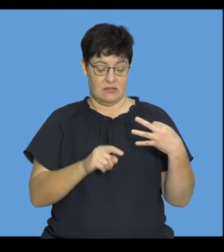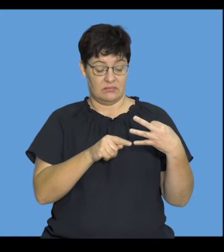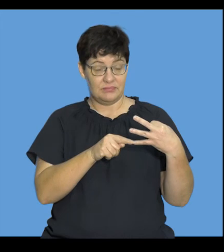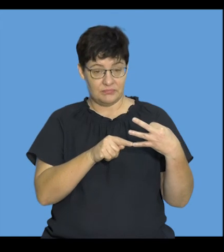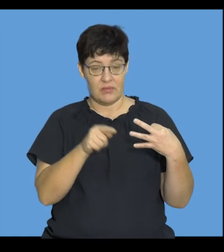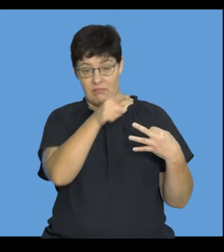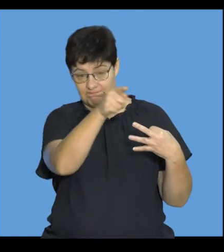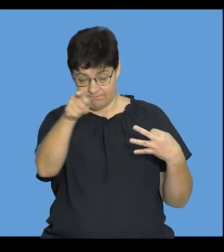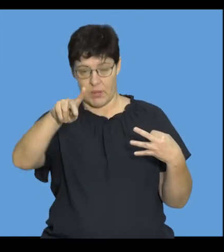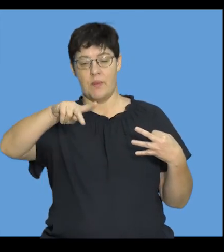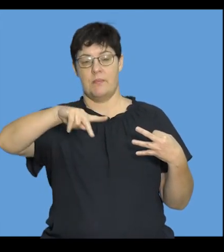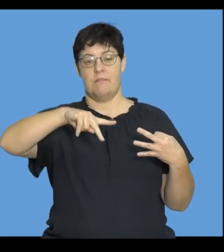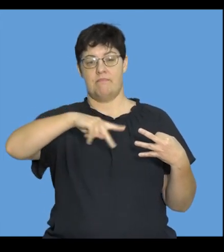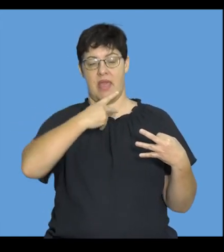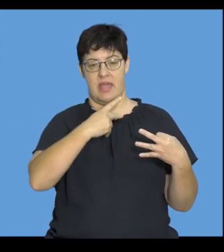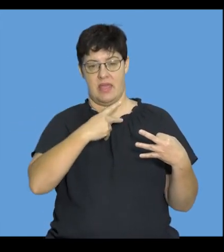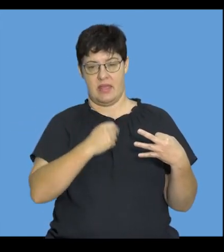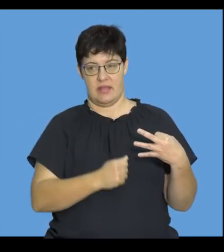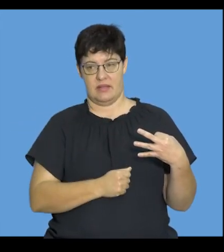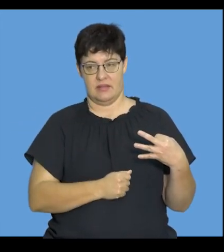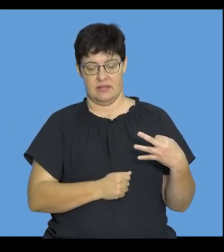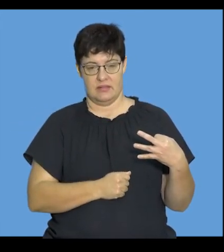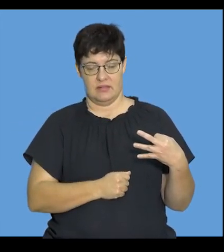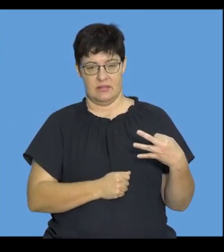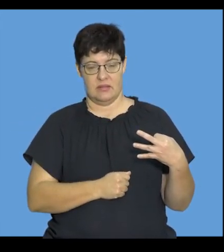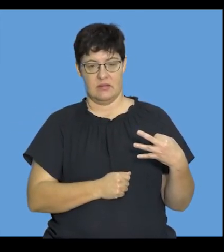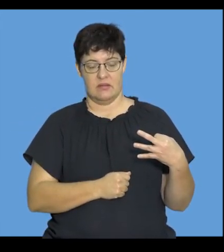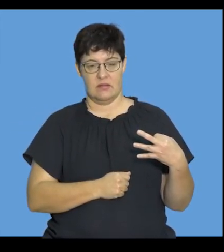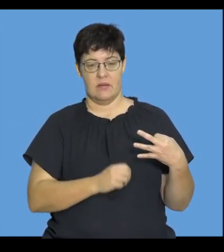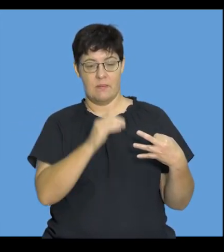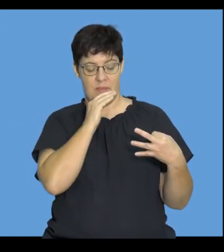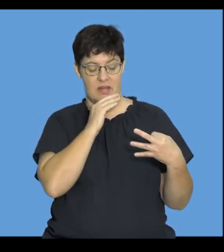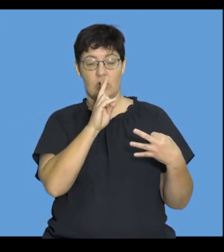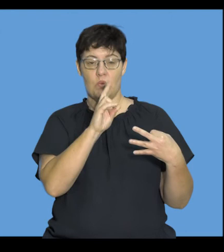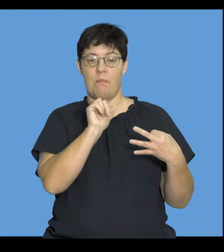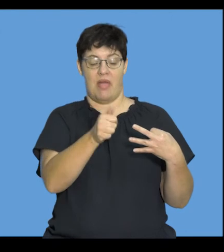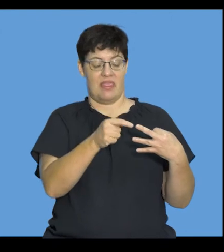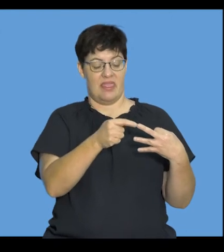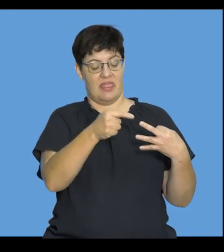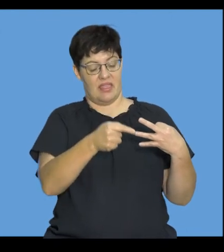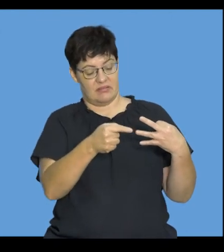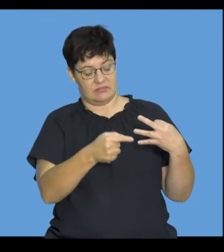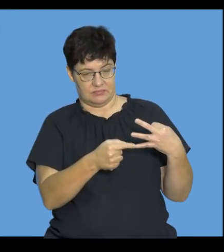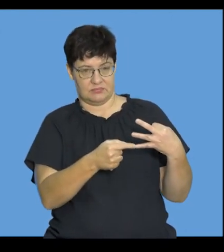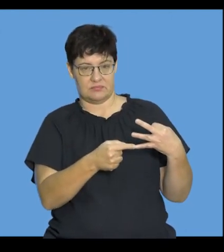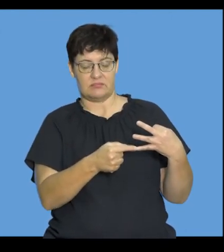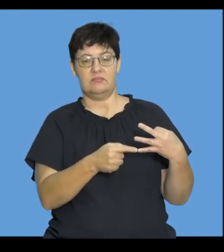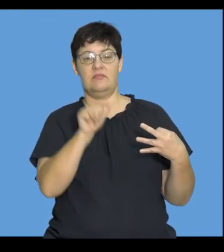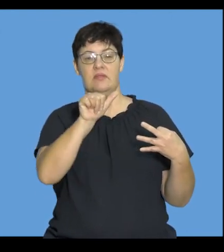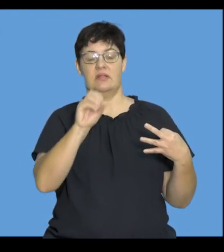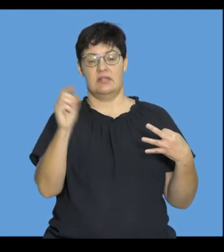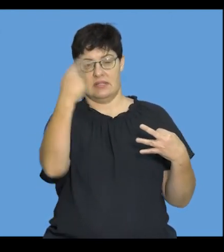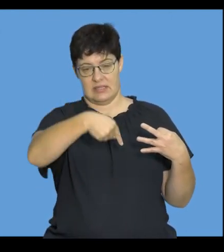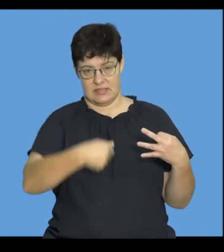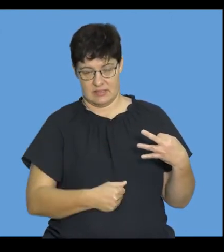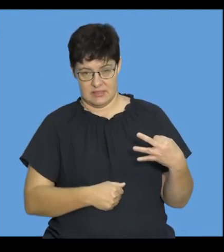debtors will settle during the second month after the sale months. That means 2 months after the sale, which is your 60 days. So clearly you